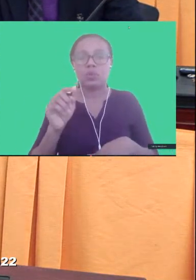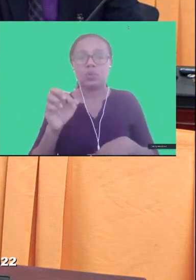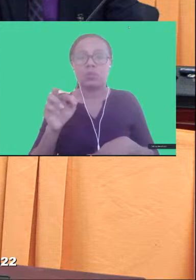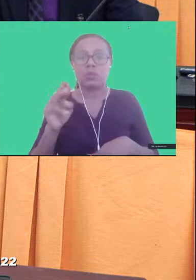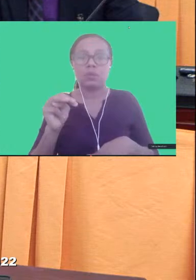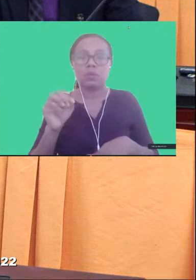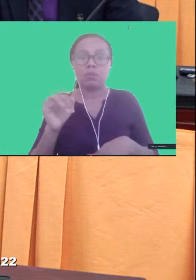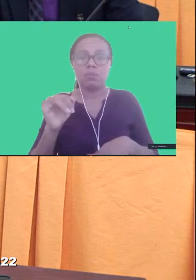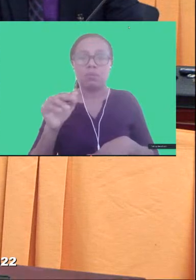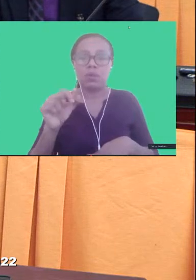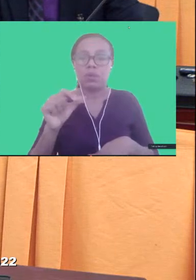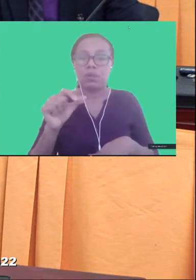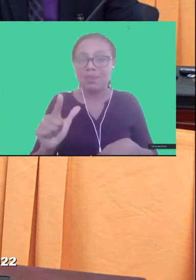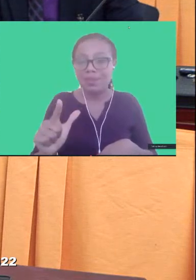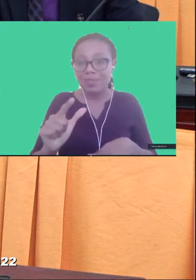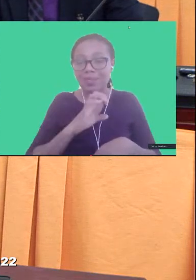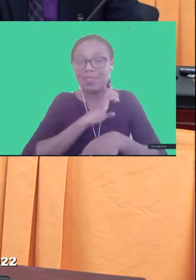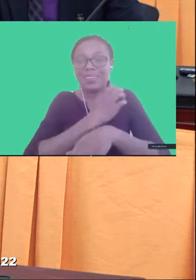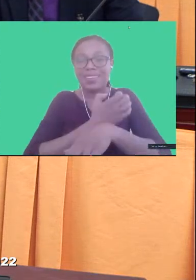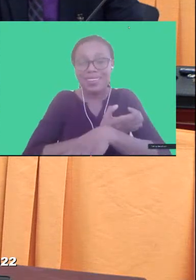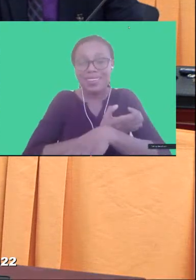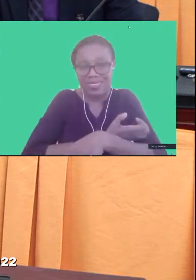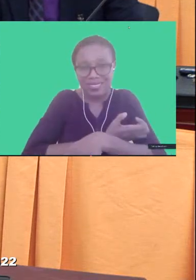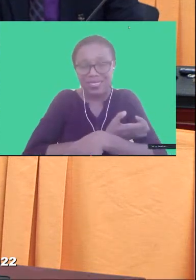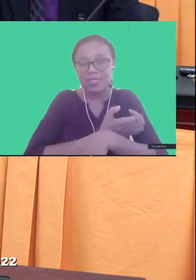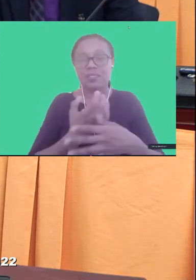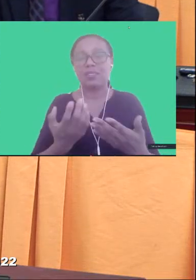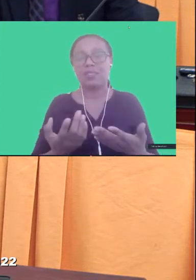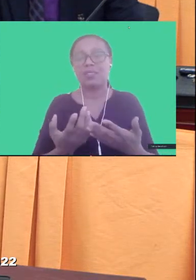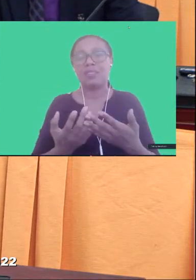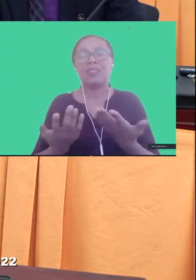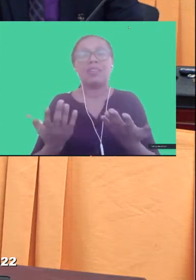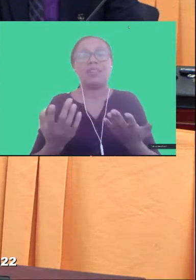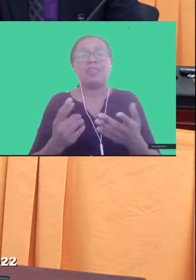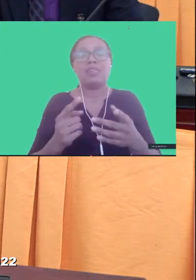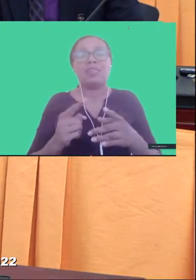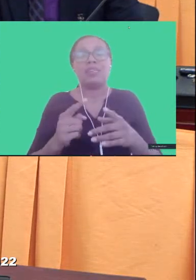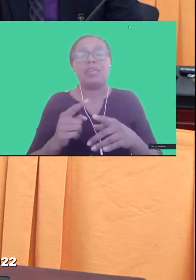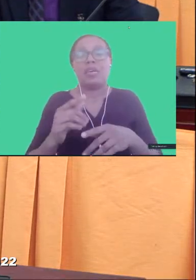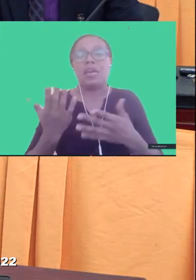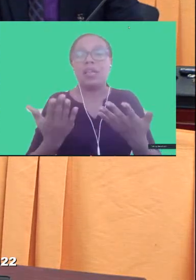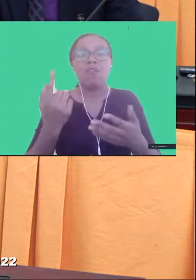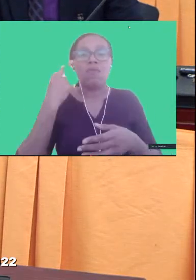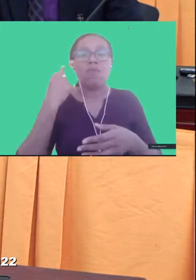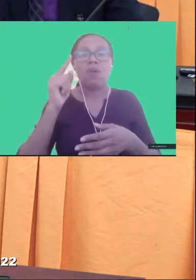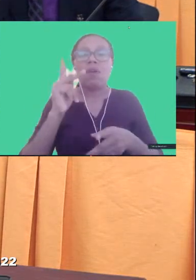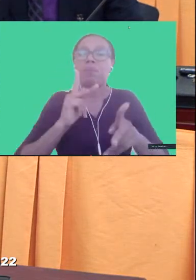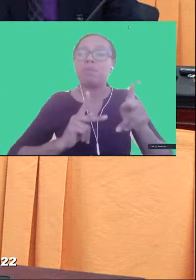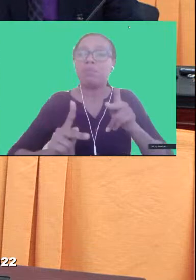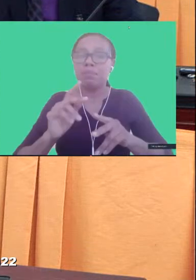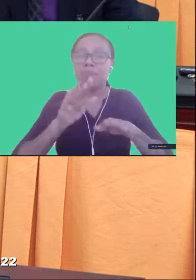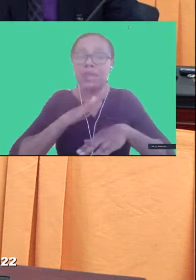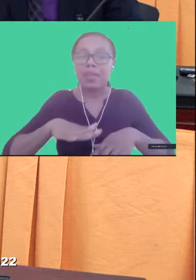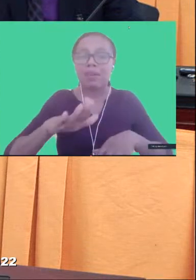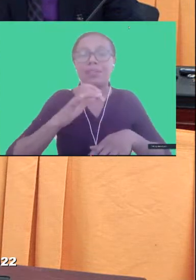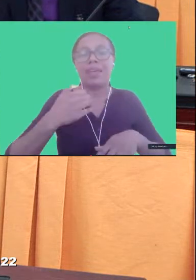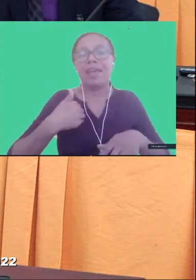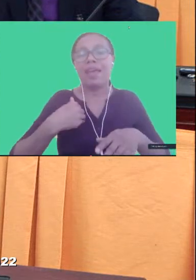in places which are volcanic, like St. Lucia, Montserrat, etc., as opposed to the